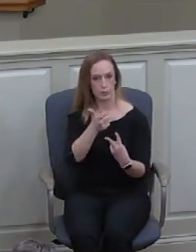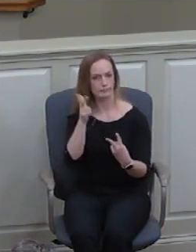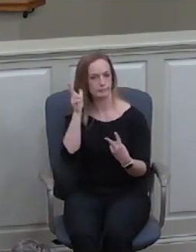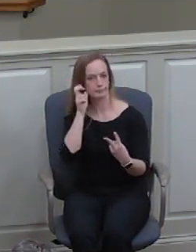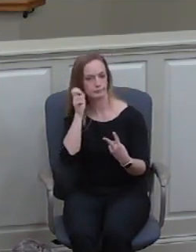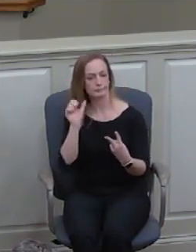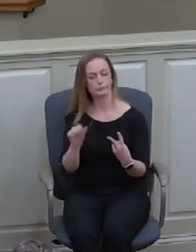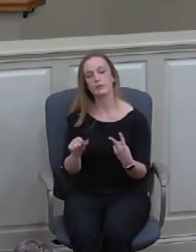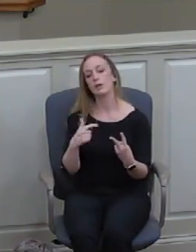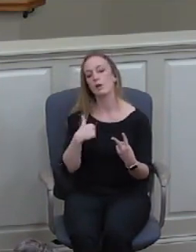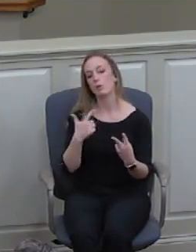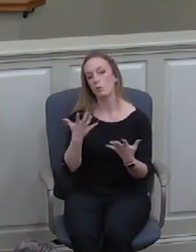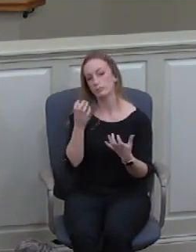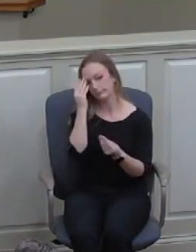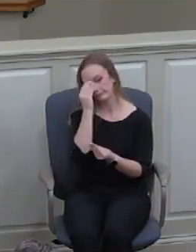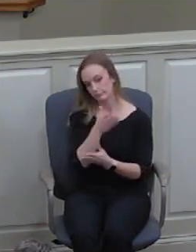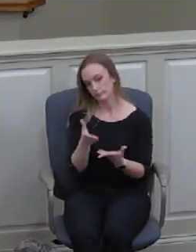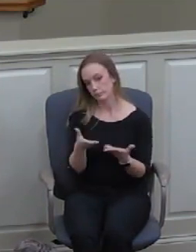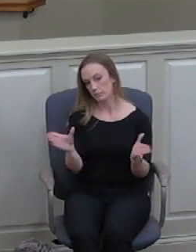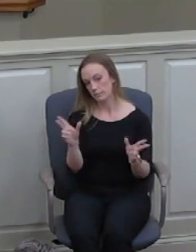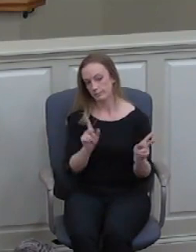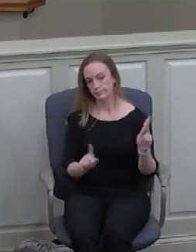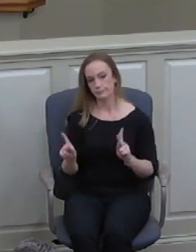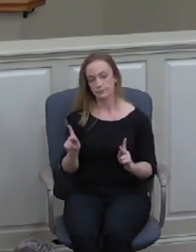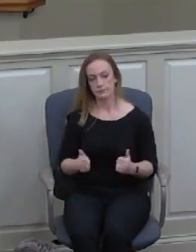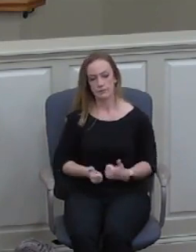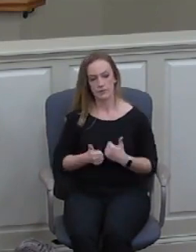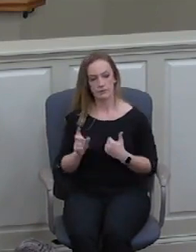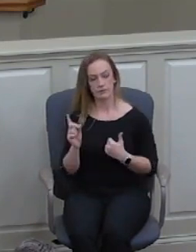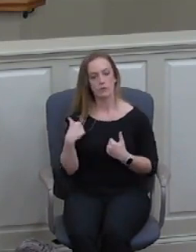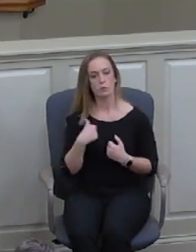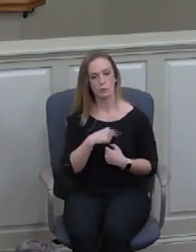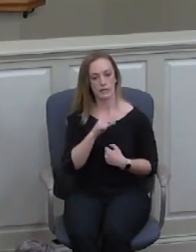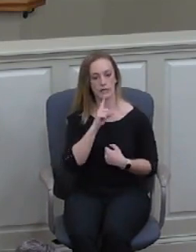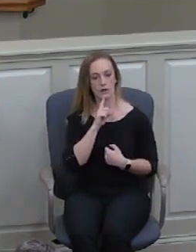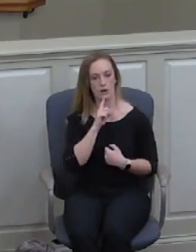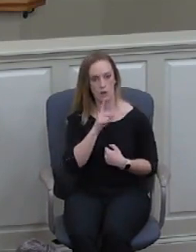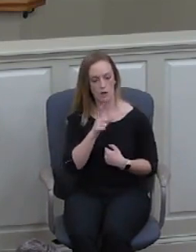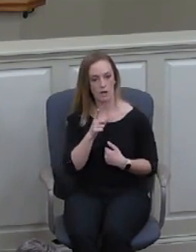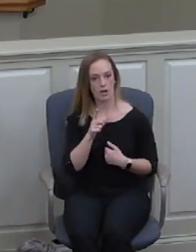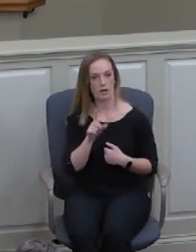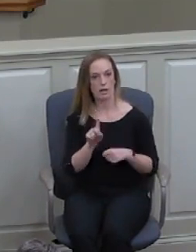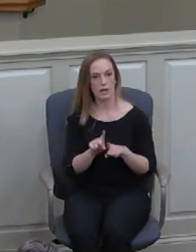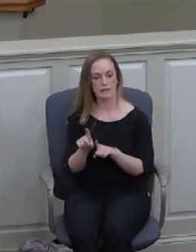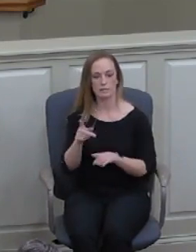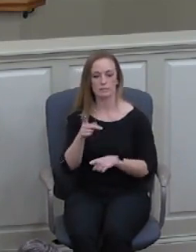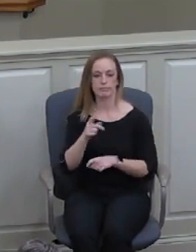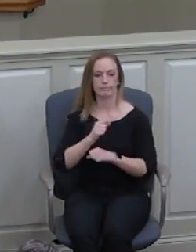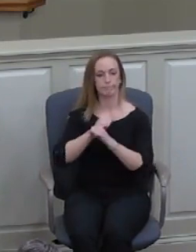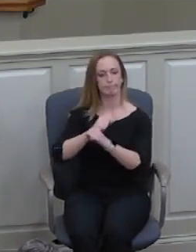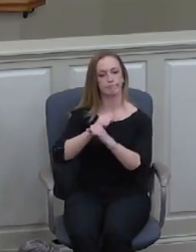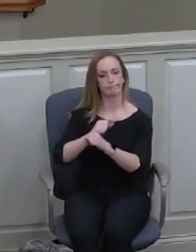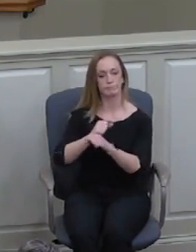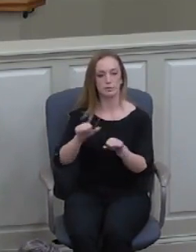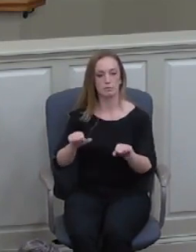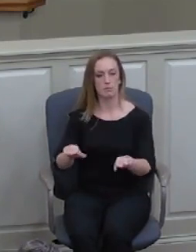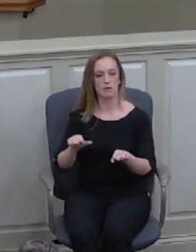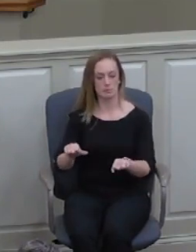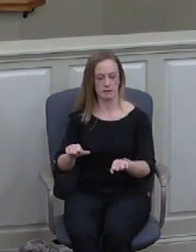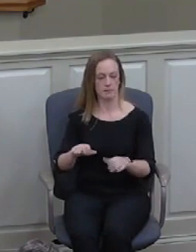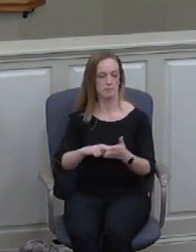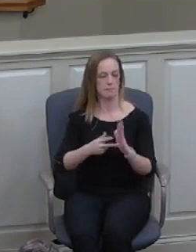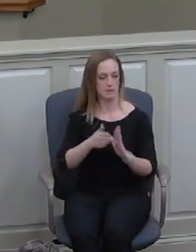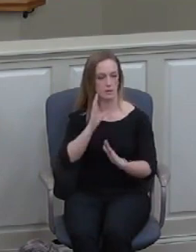Just wanted to make the public aware that we are being as proactive as possible, thus a press